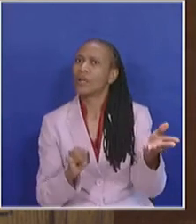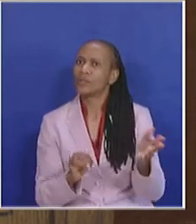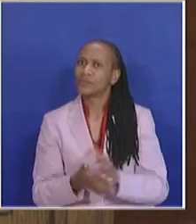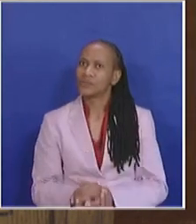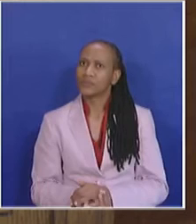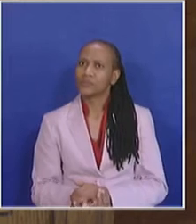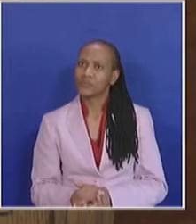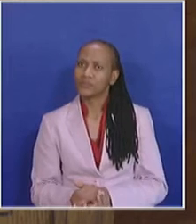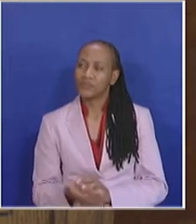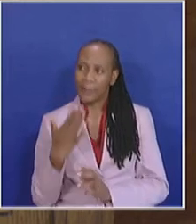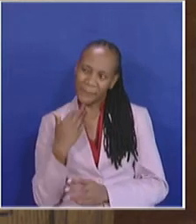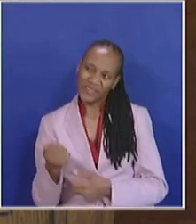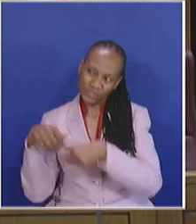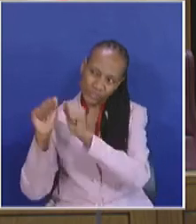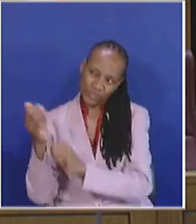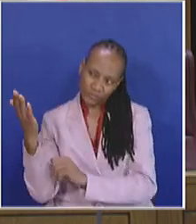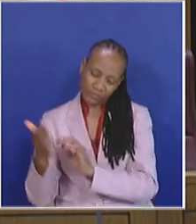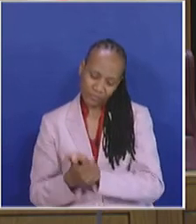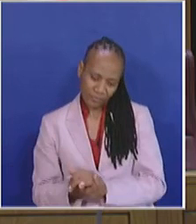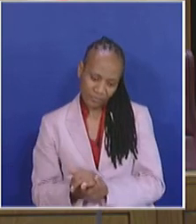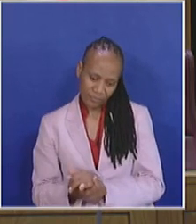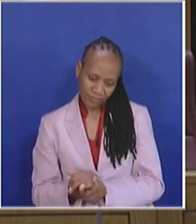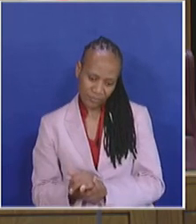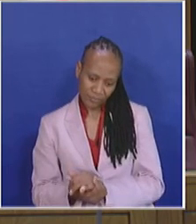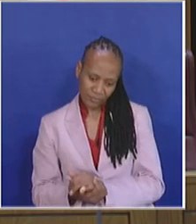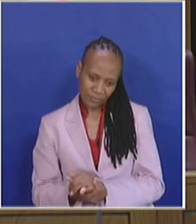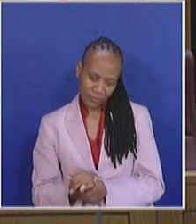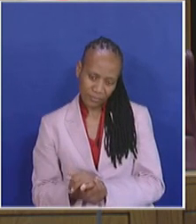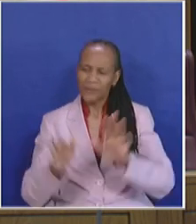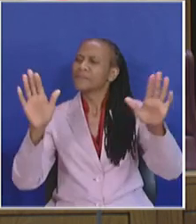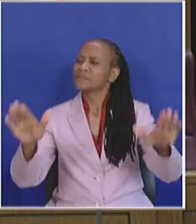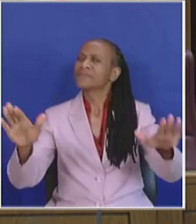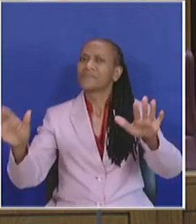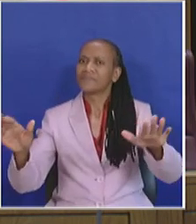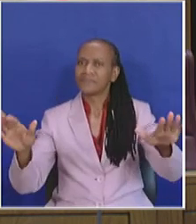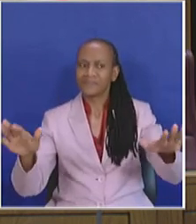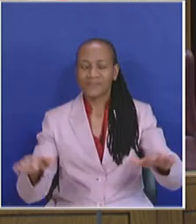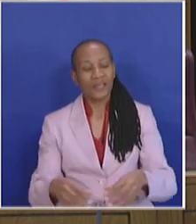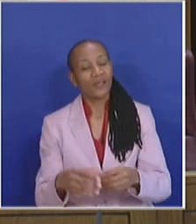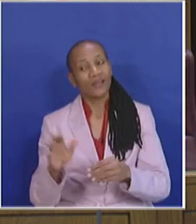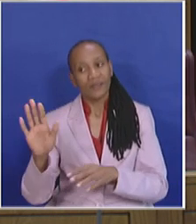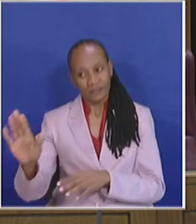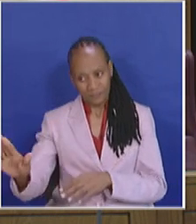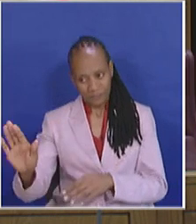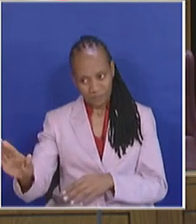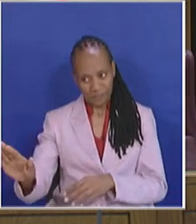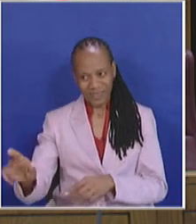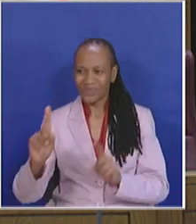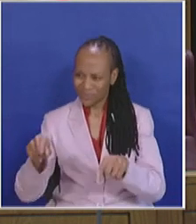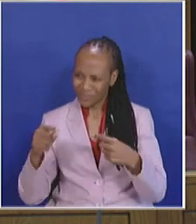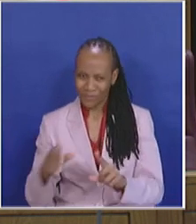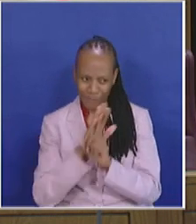With your permission, Honorable Chair. Honorable, order members. Honorable Yesak, you cannot insist.